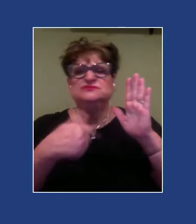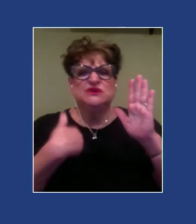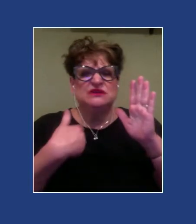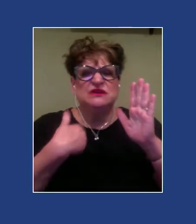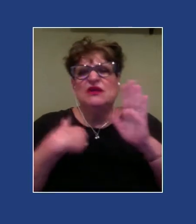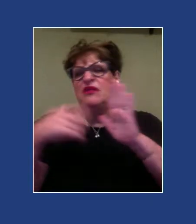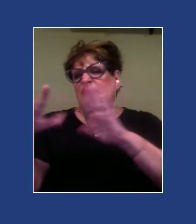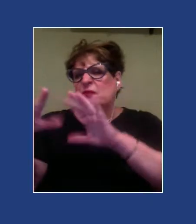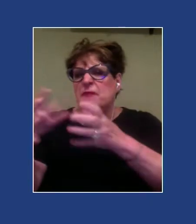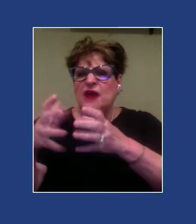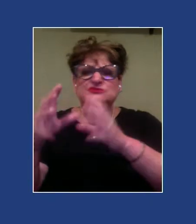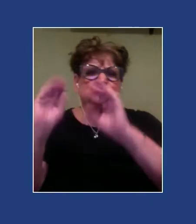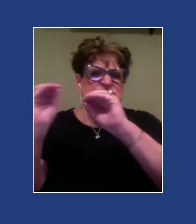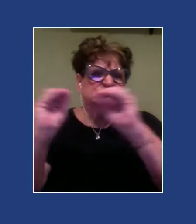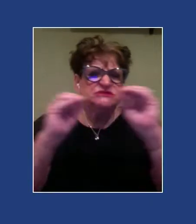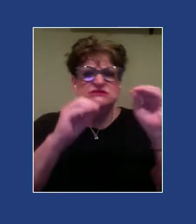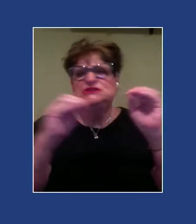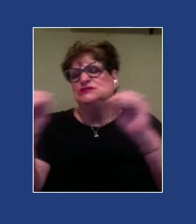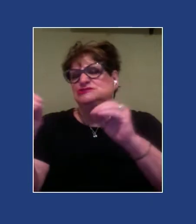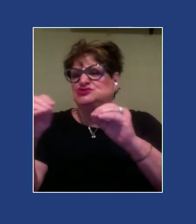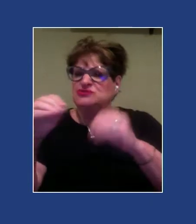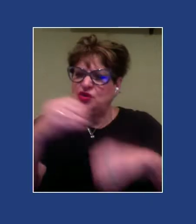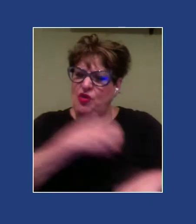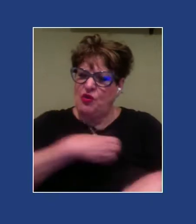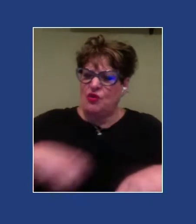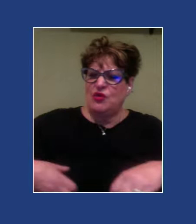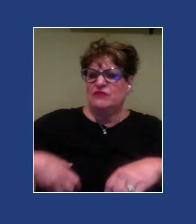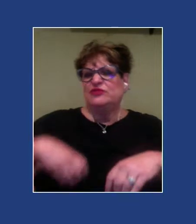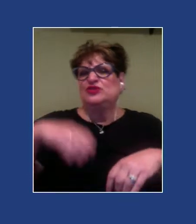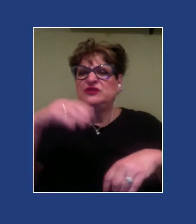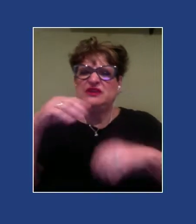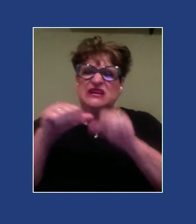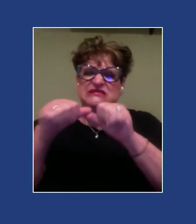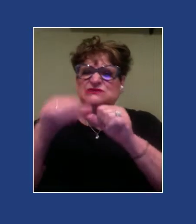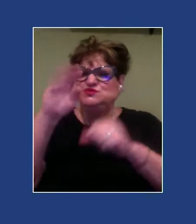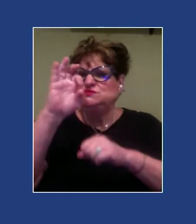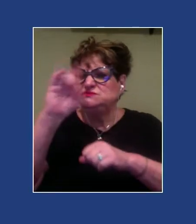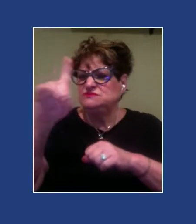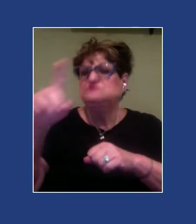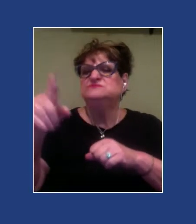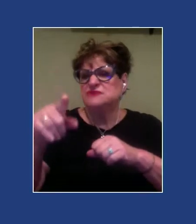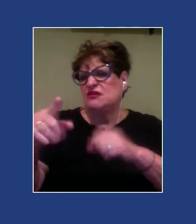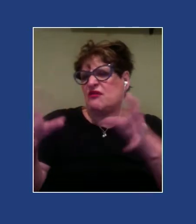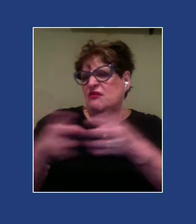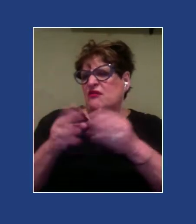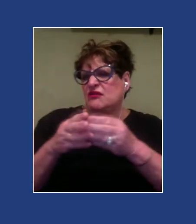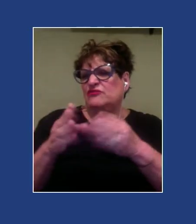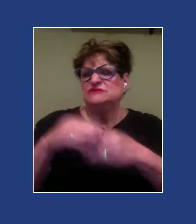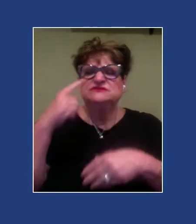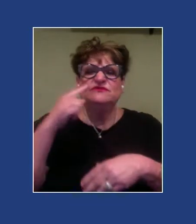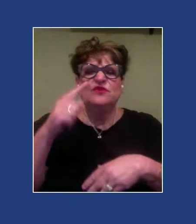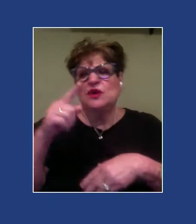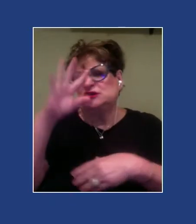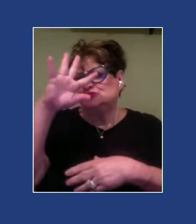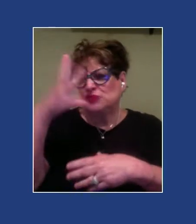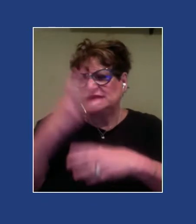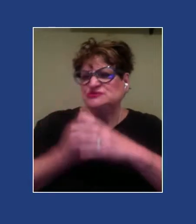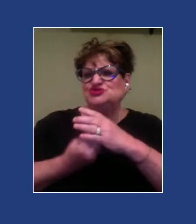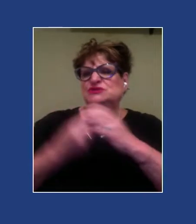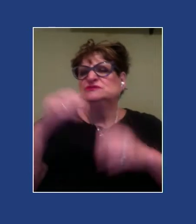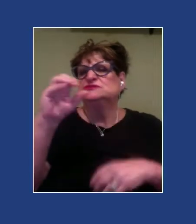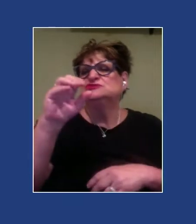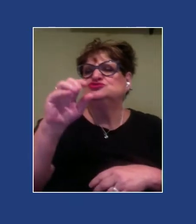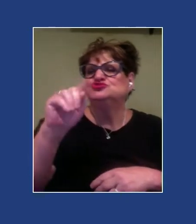recordings from our Harvard Medical School continuing education conferences on advancing excellence in transgender health, and many more.